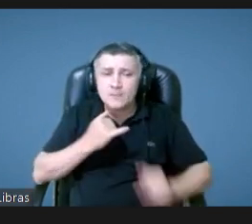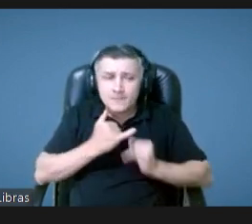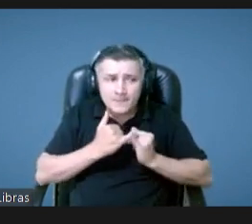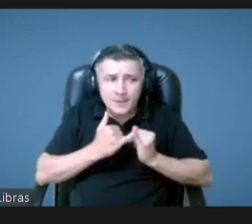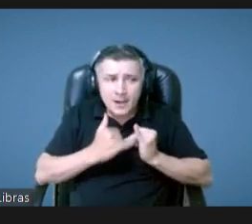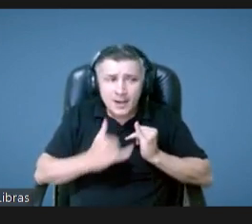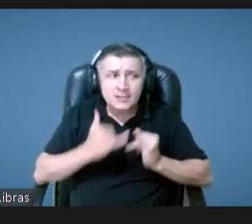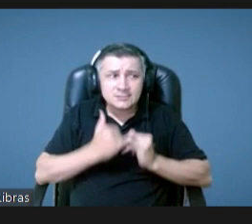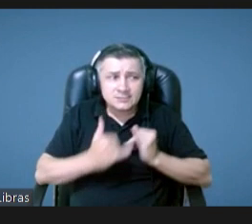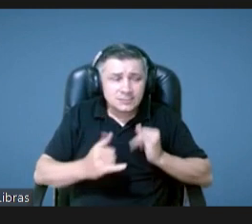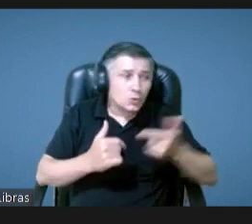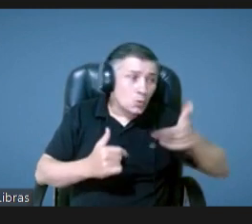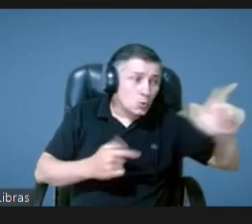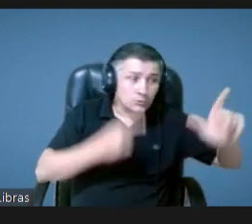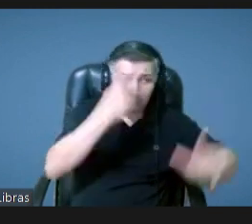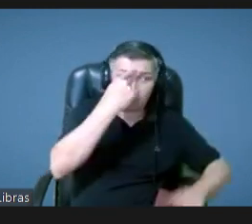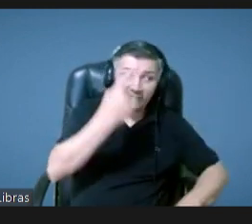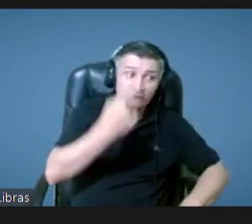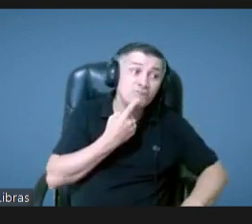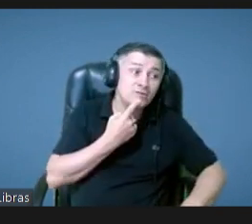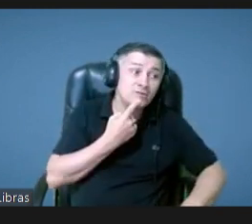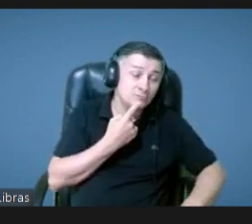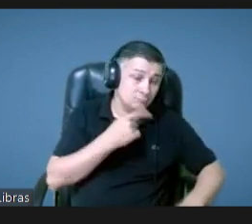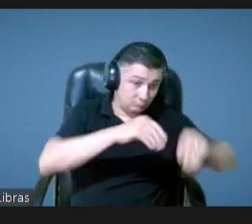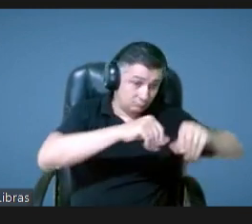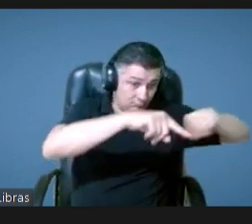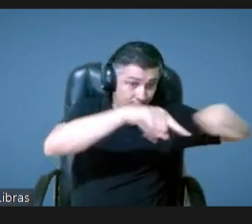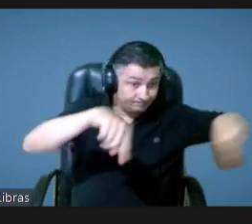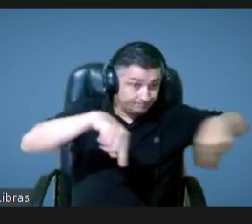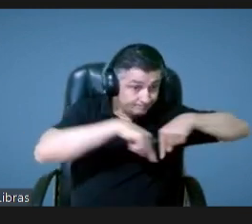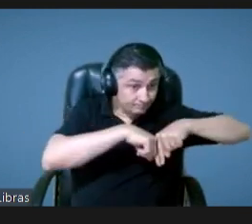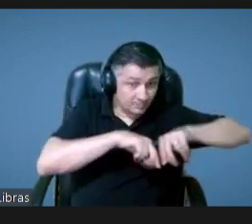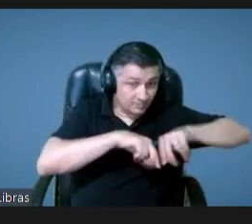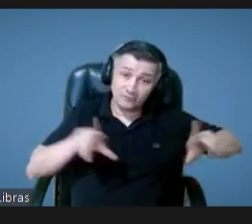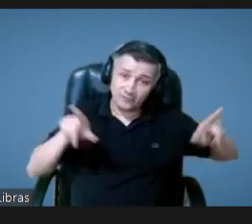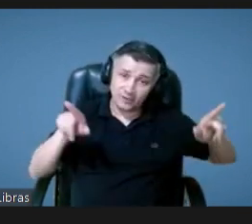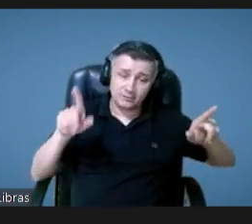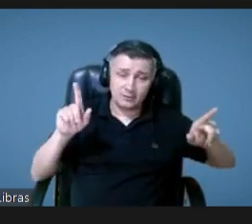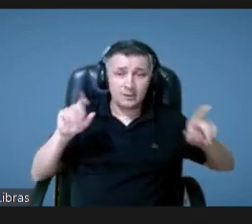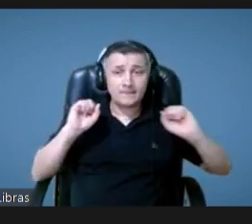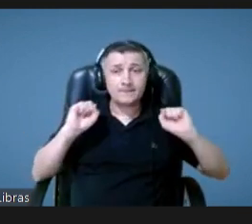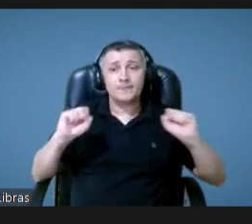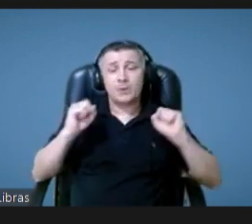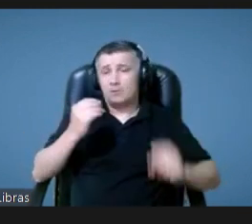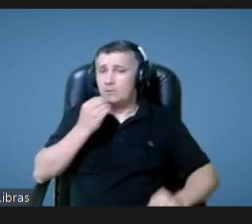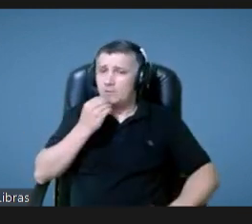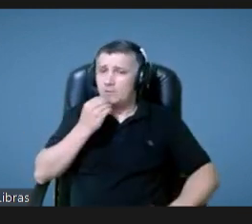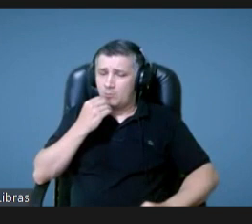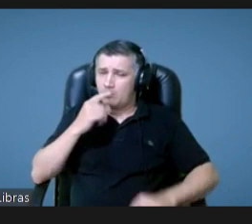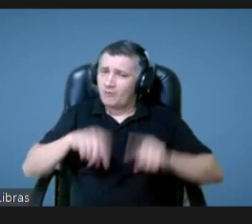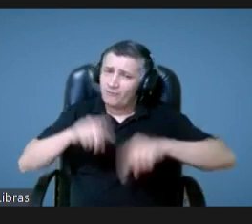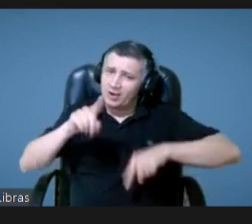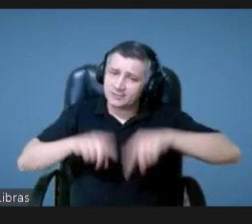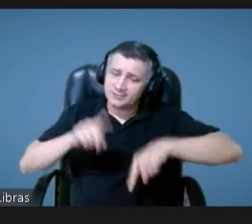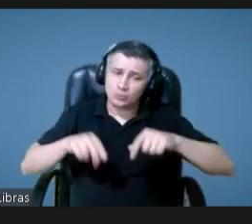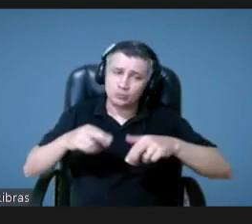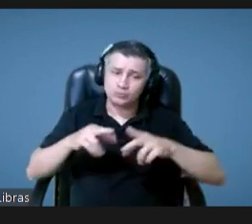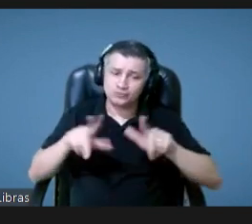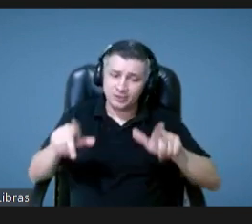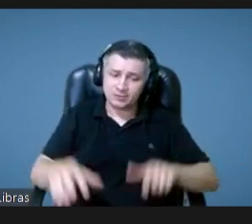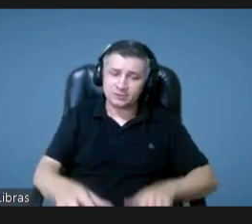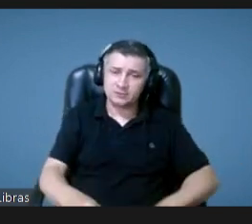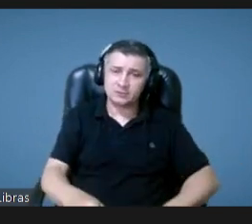this type of portfolio normally is very similar to a portfolio of